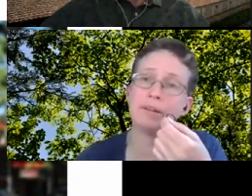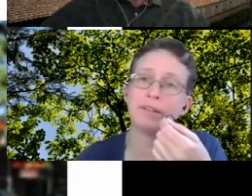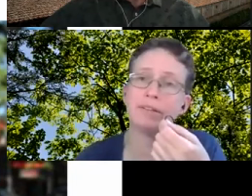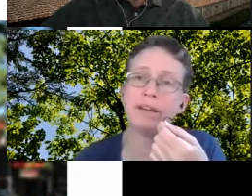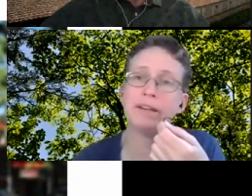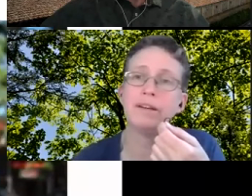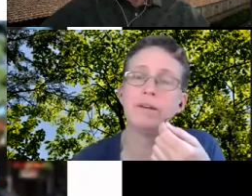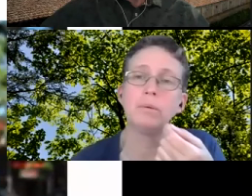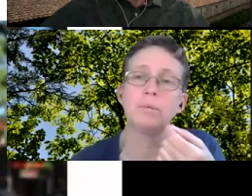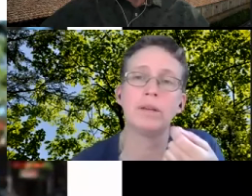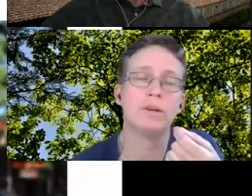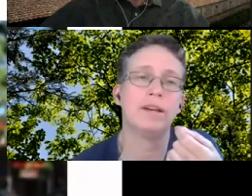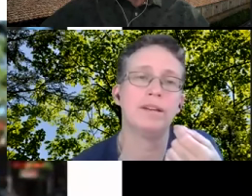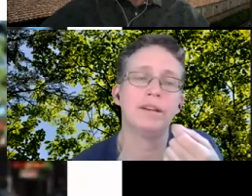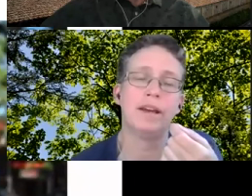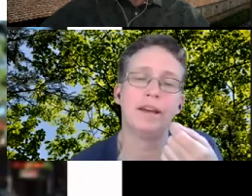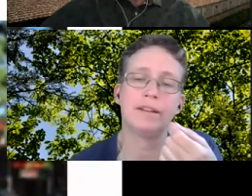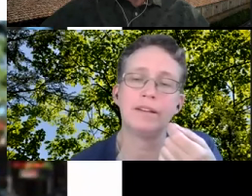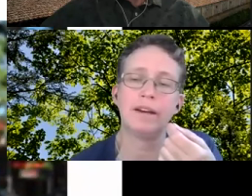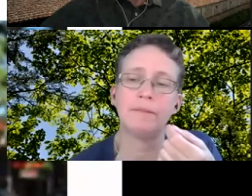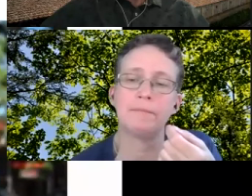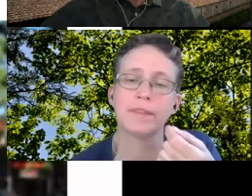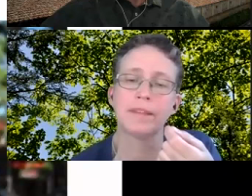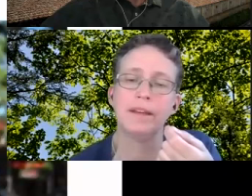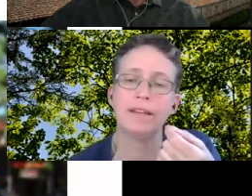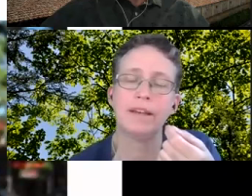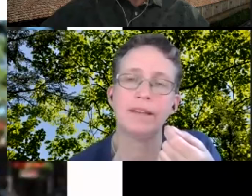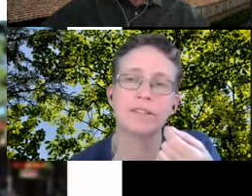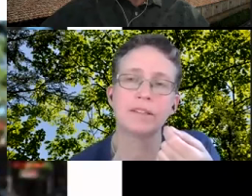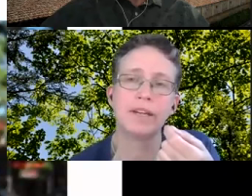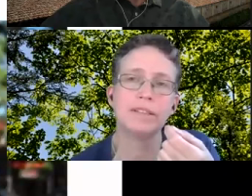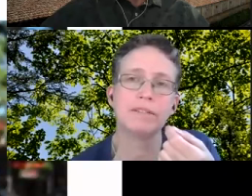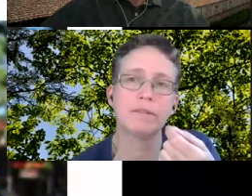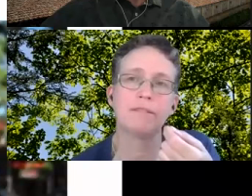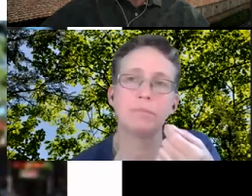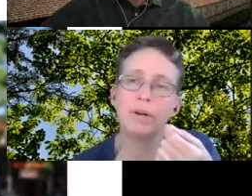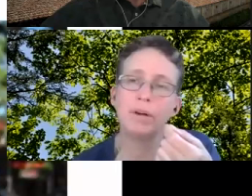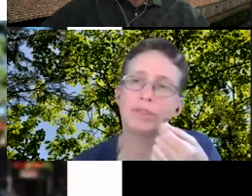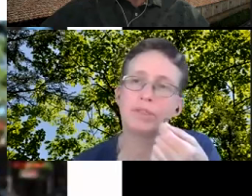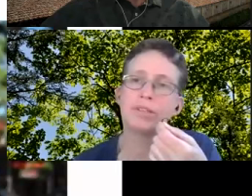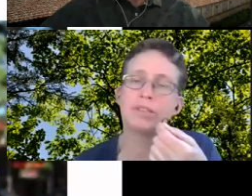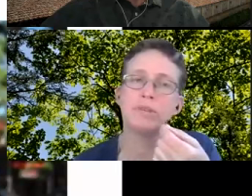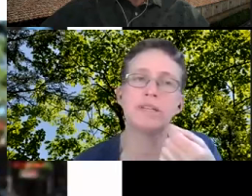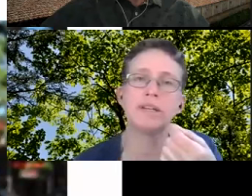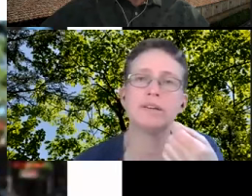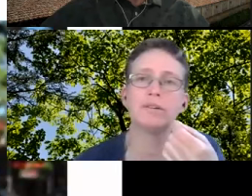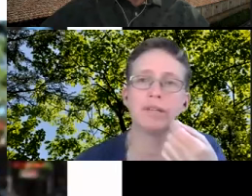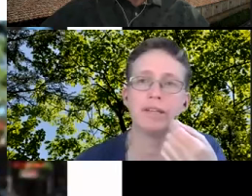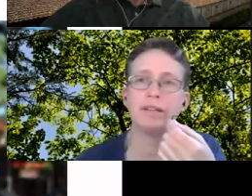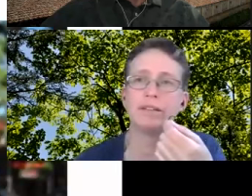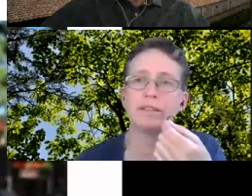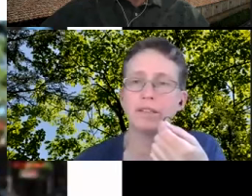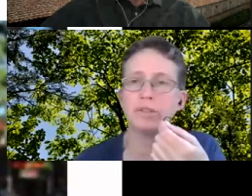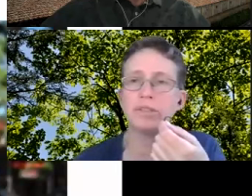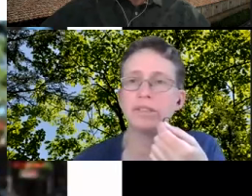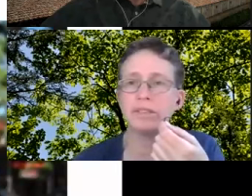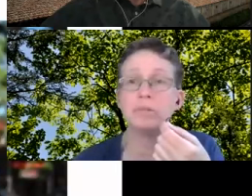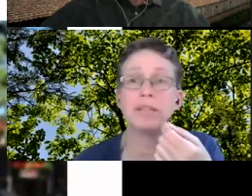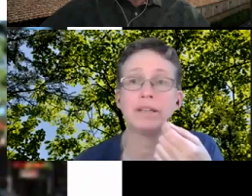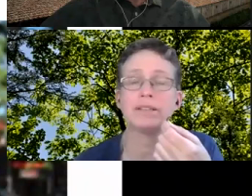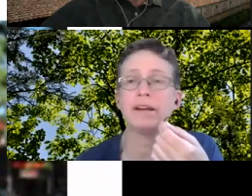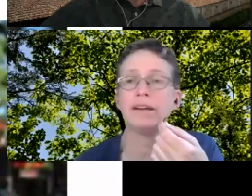be a really great win-win. And there's a great deal of push towards using green